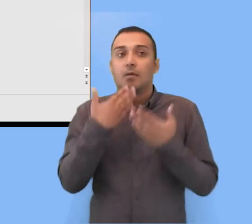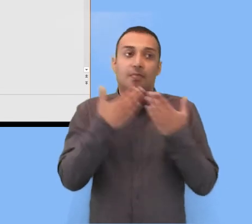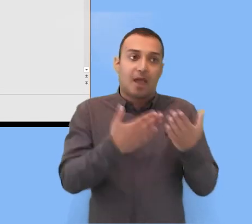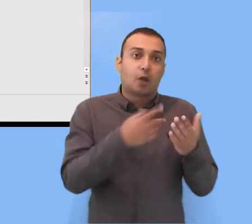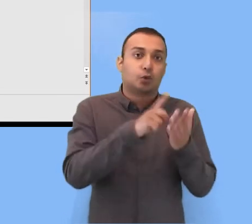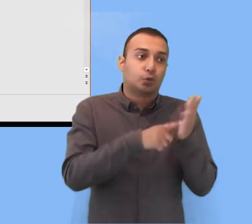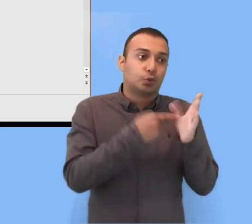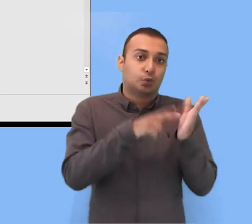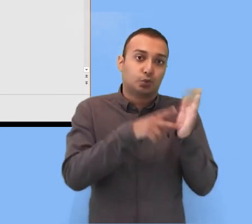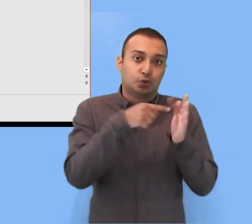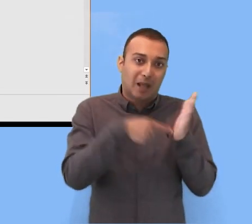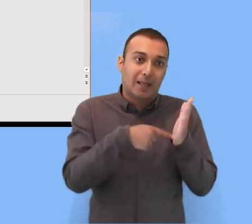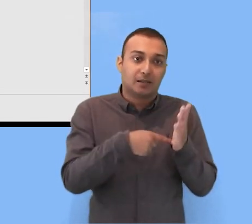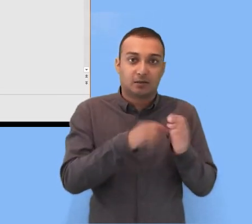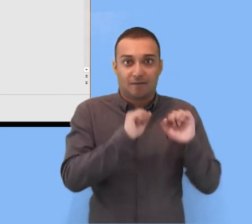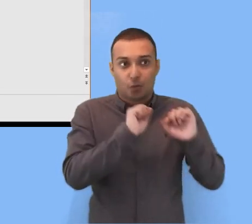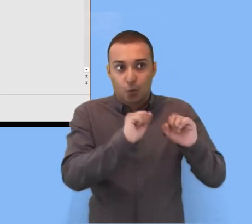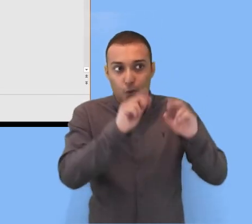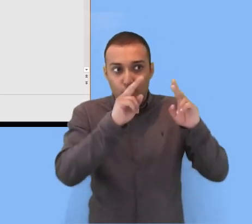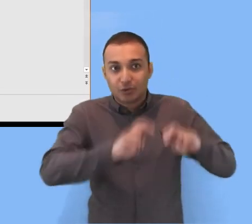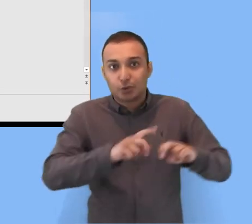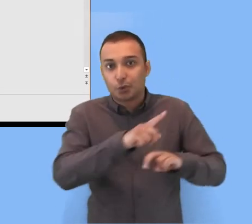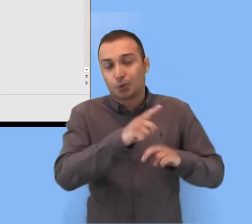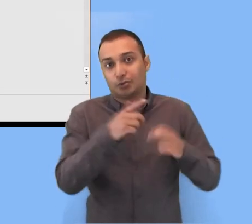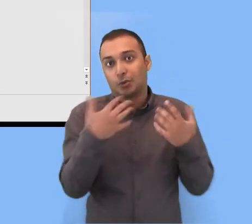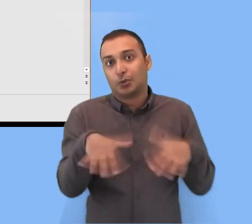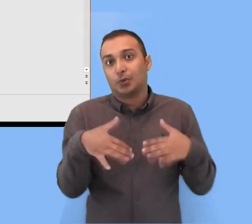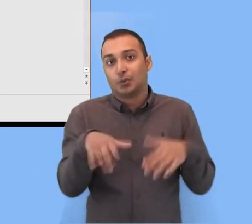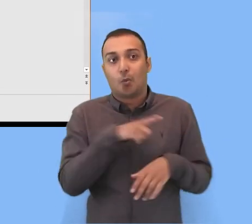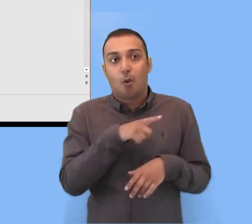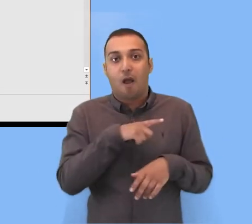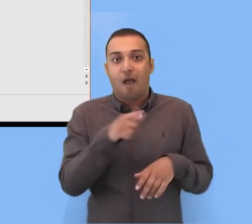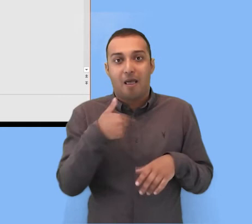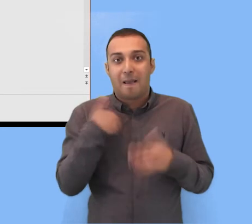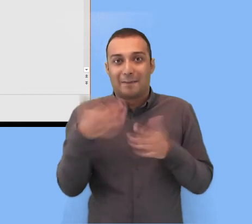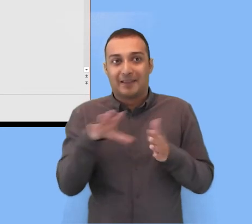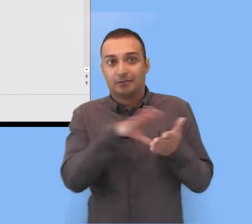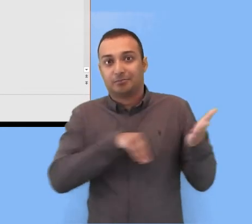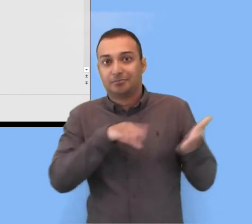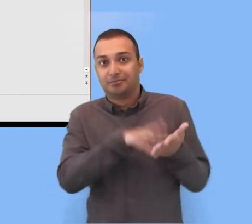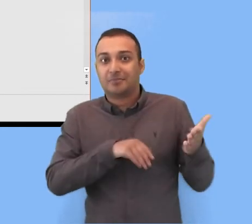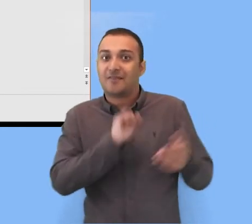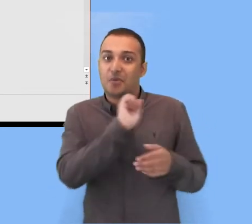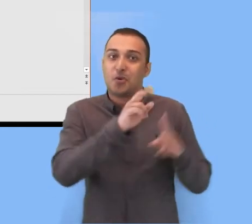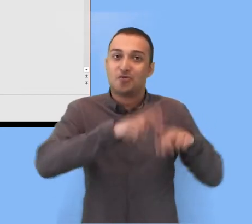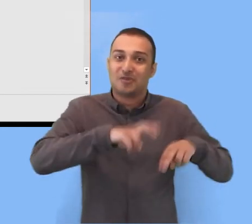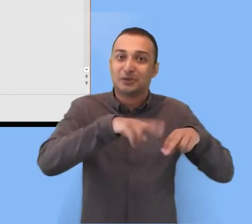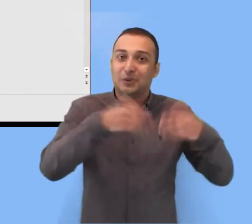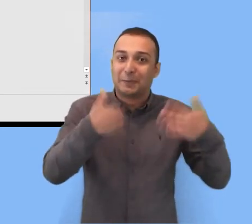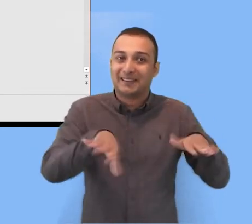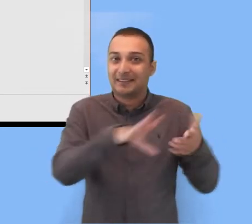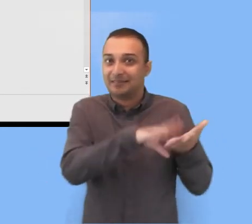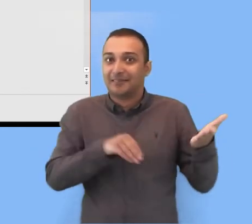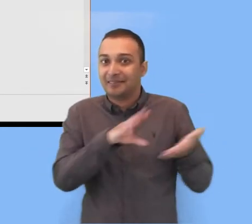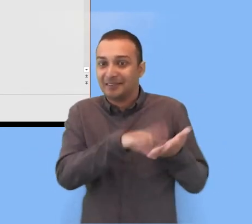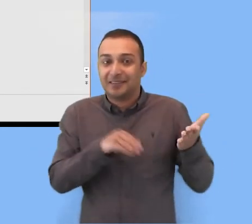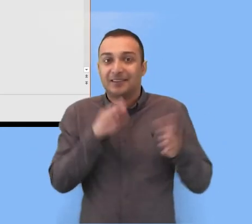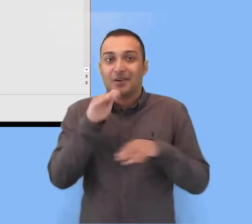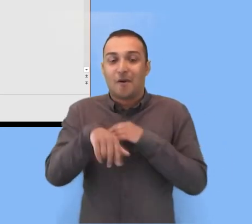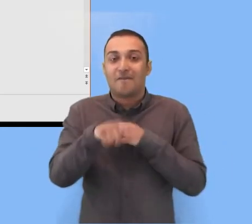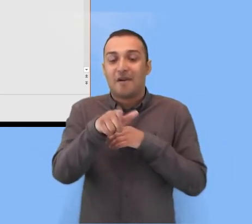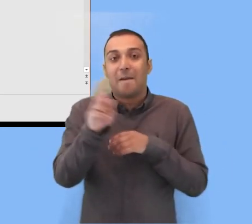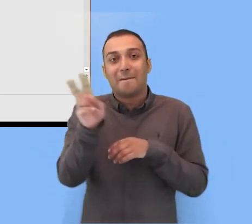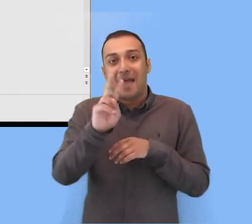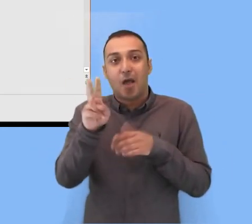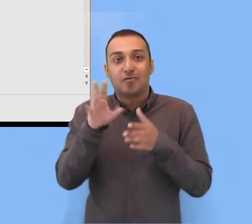Janet for her research, because I really took on the whole parent engagement side of that course, and I found it really interesting.